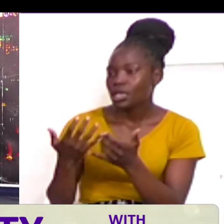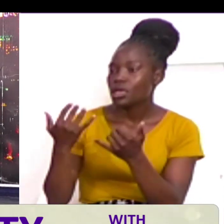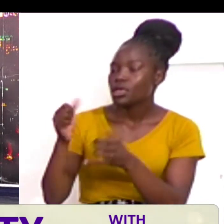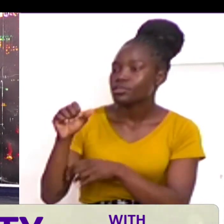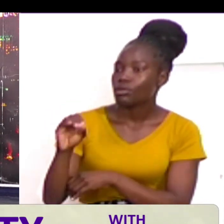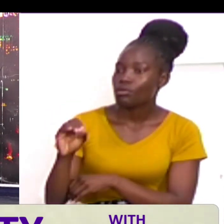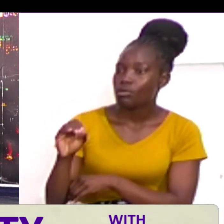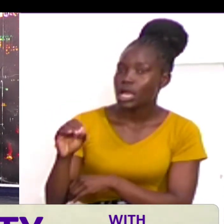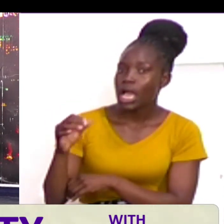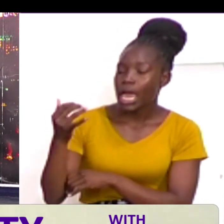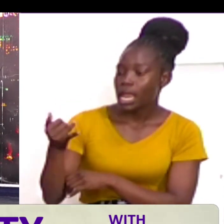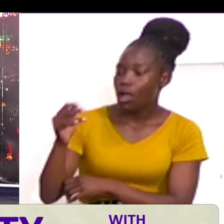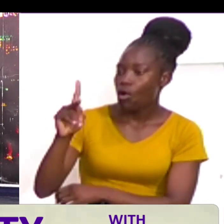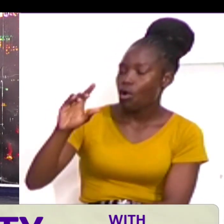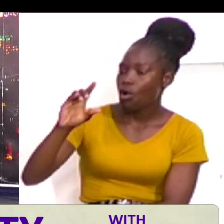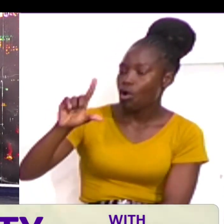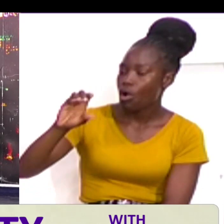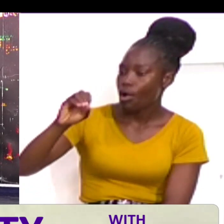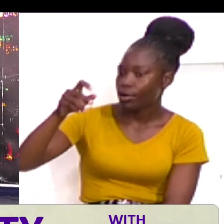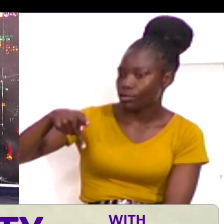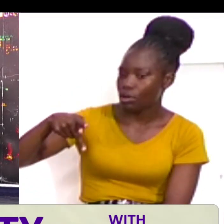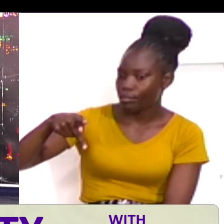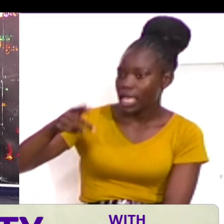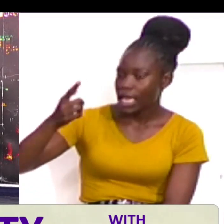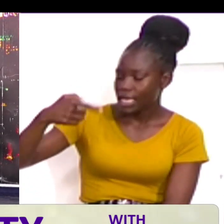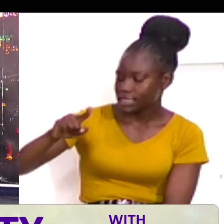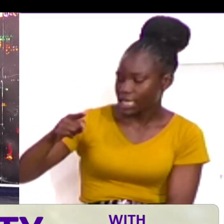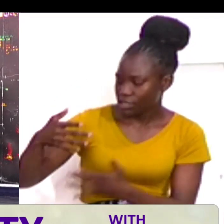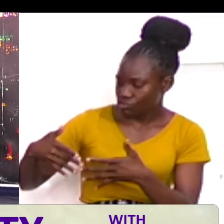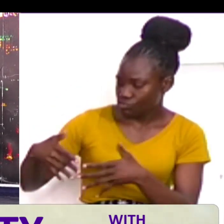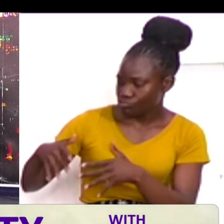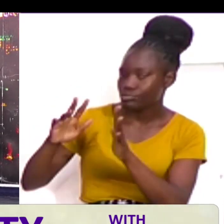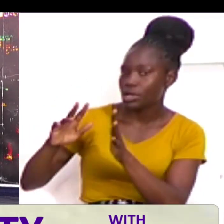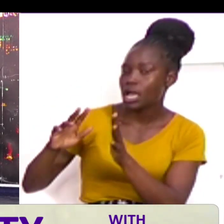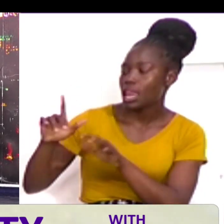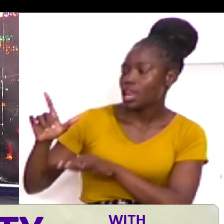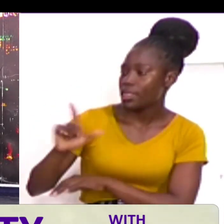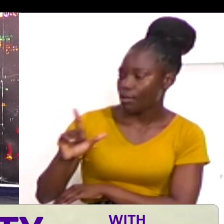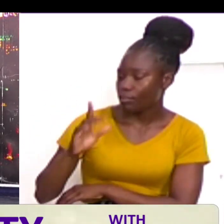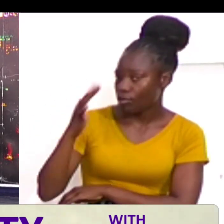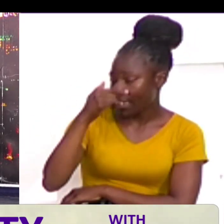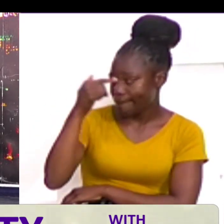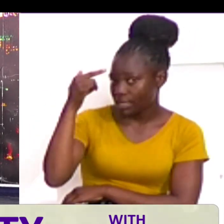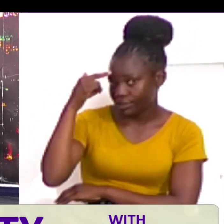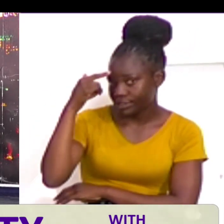So Klopp is right to leave Liverpool, because